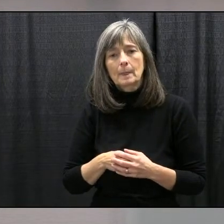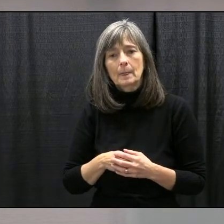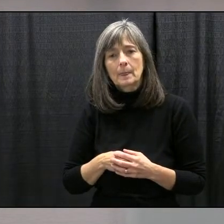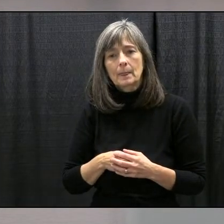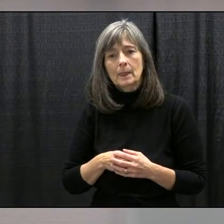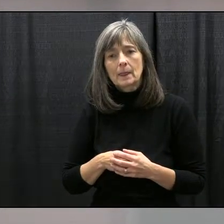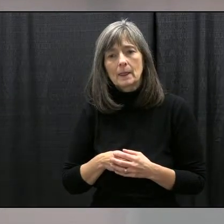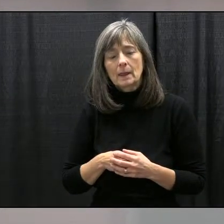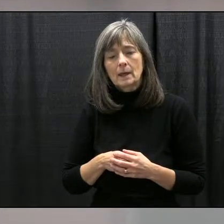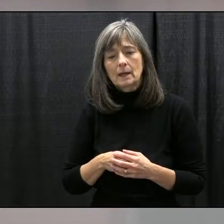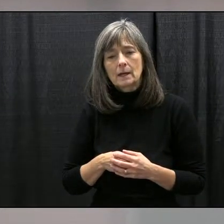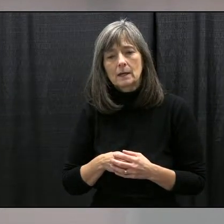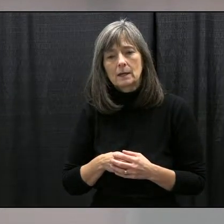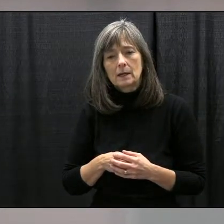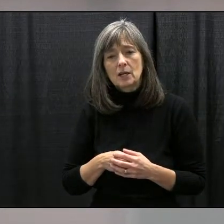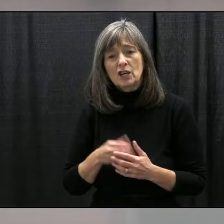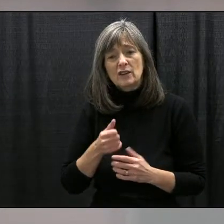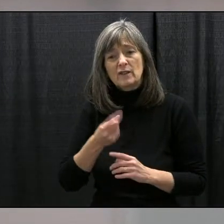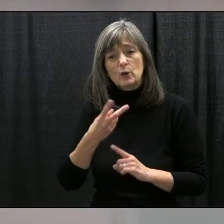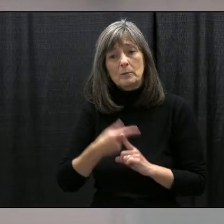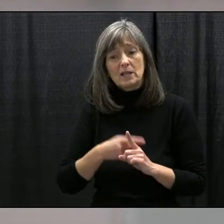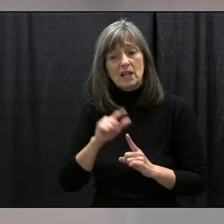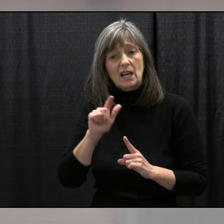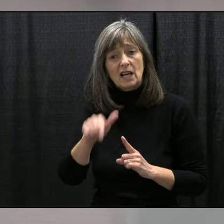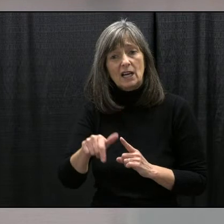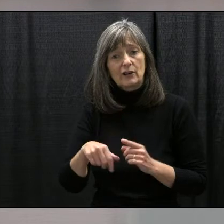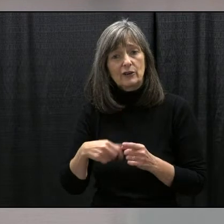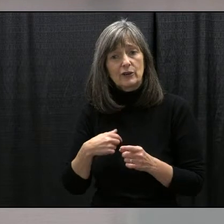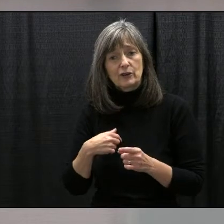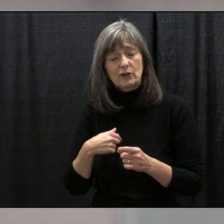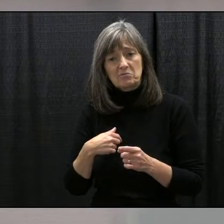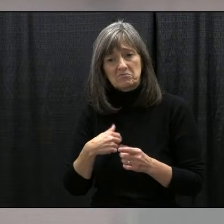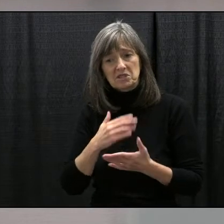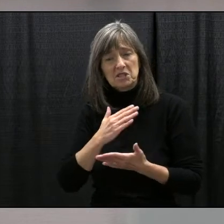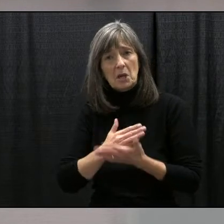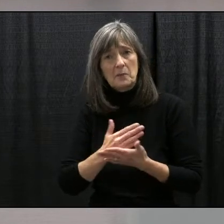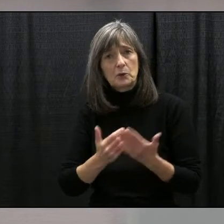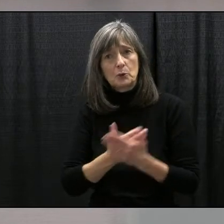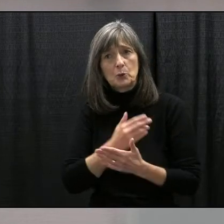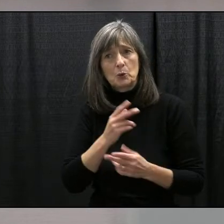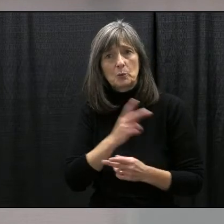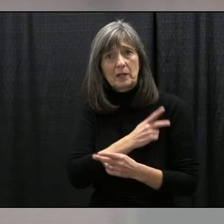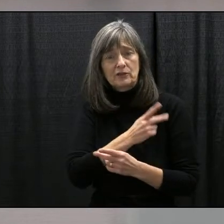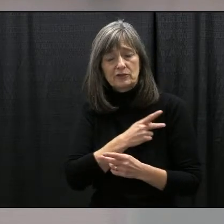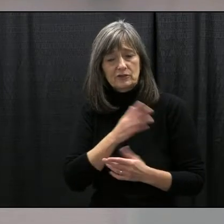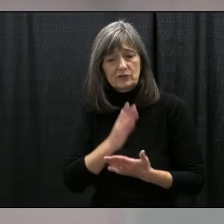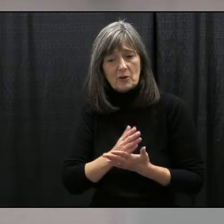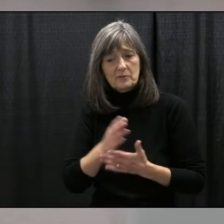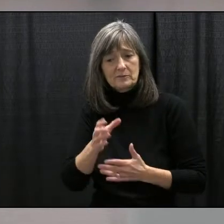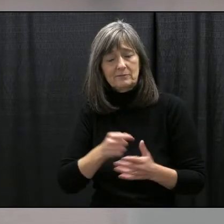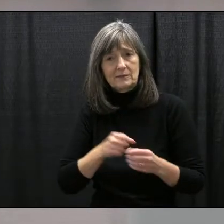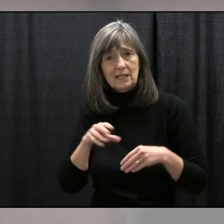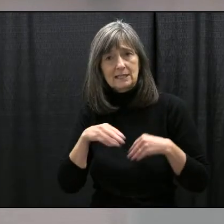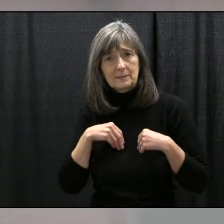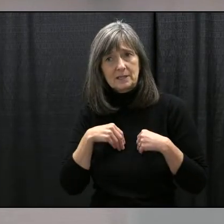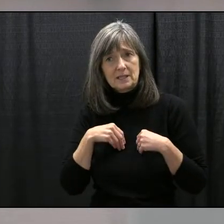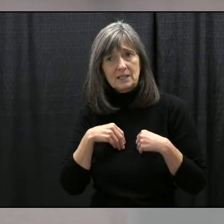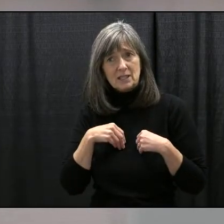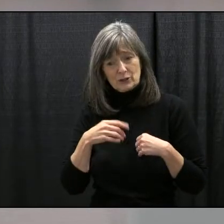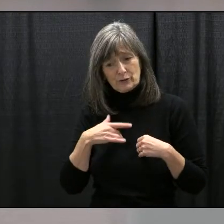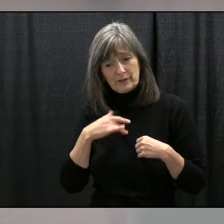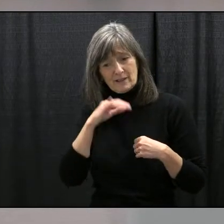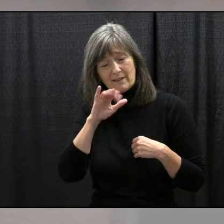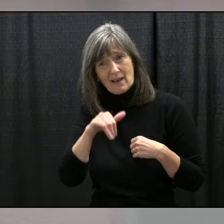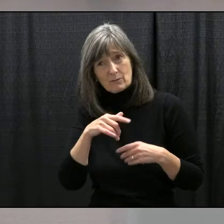for care within a few months afterwards. Do you feel that these extra clinics will really put much of a dent